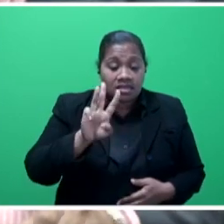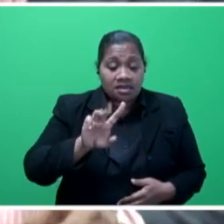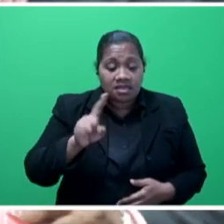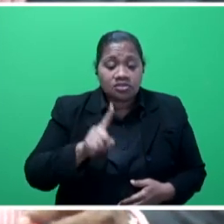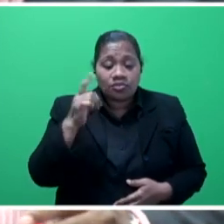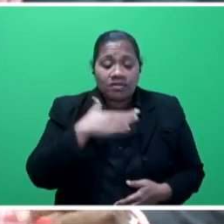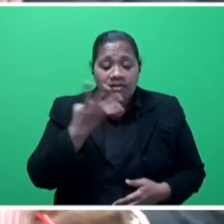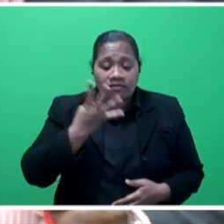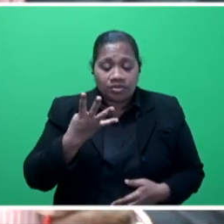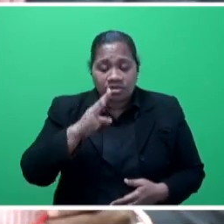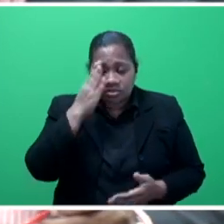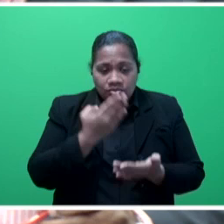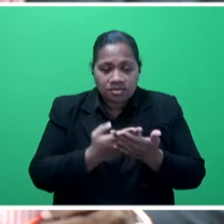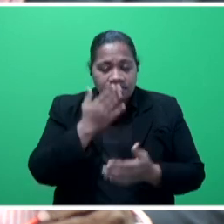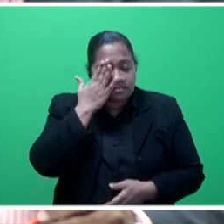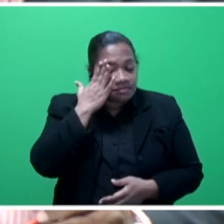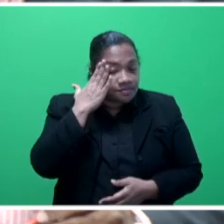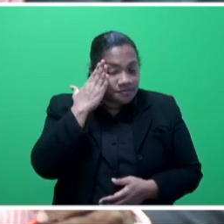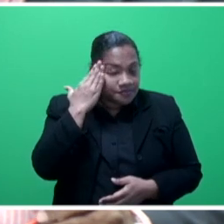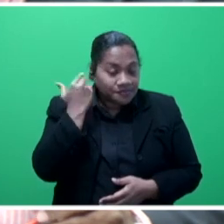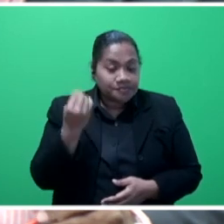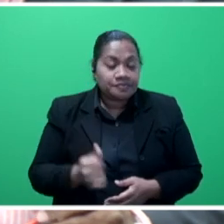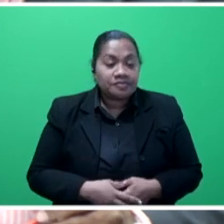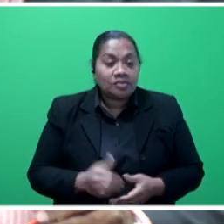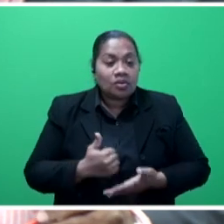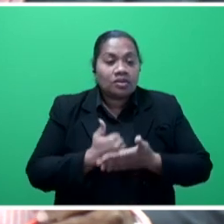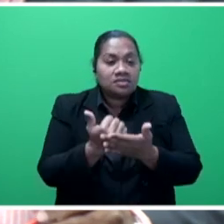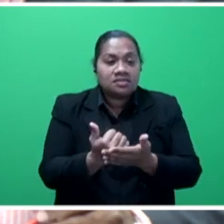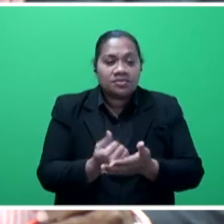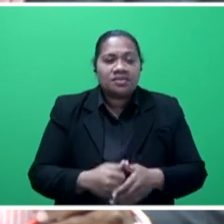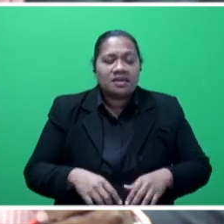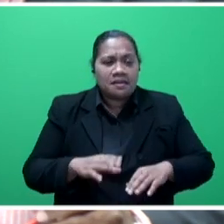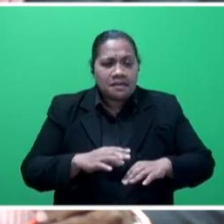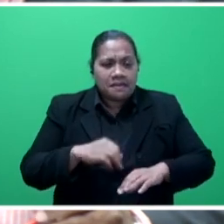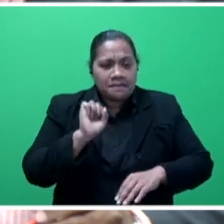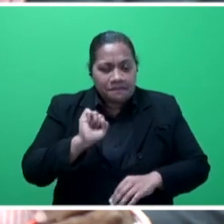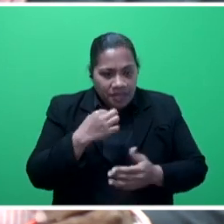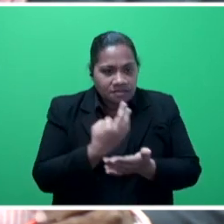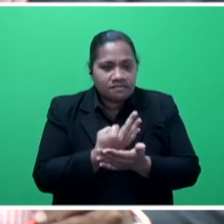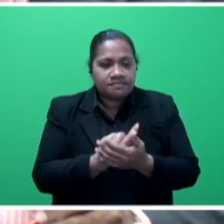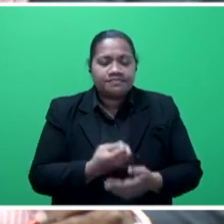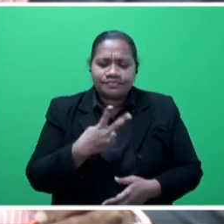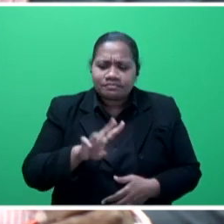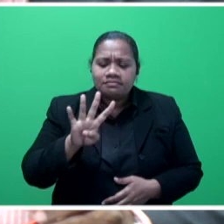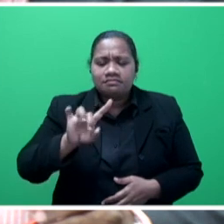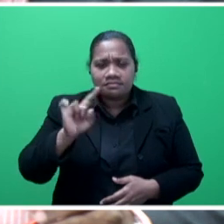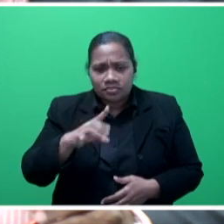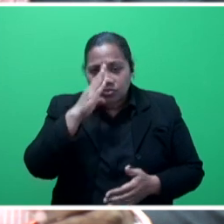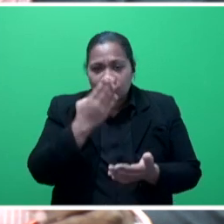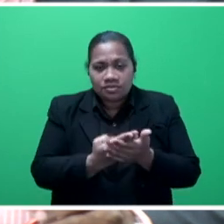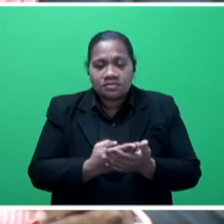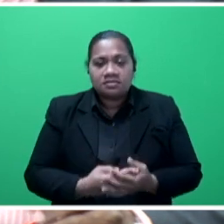93,114 students were assisted with bus fare, and over 34,000 students use more than 500 RSL